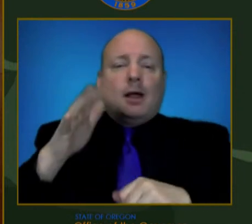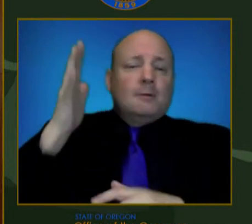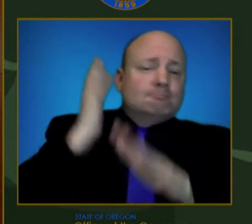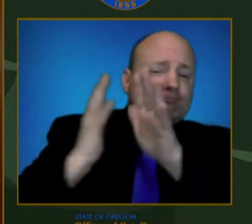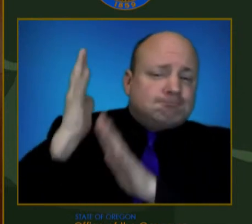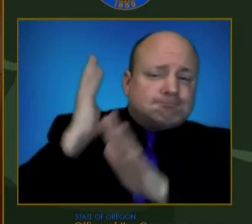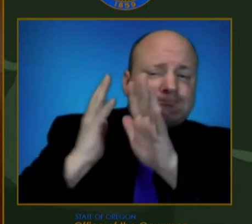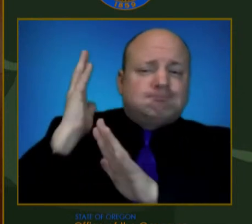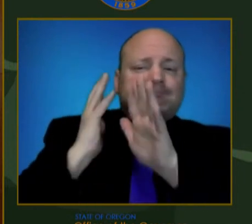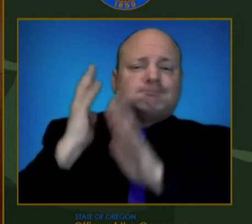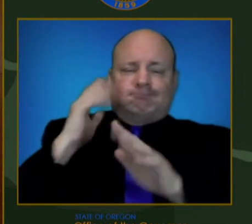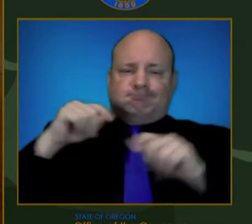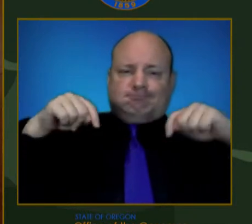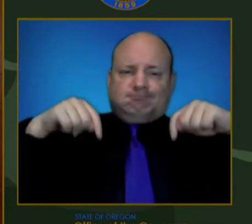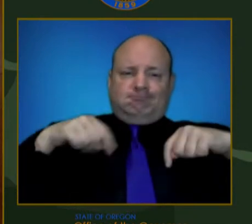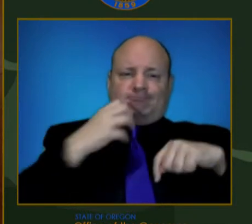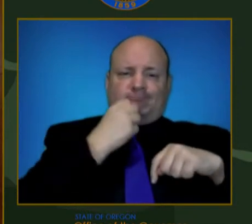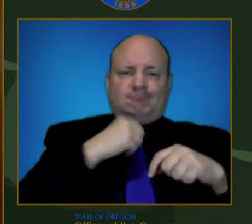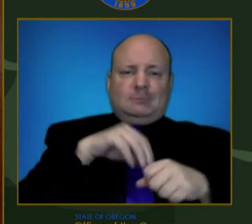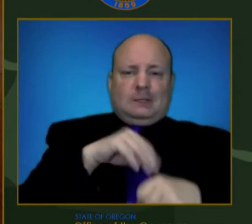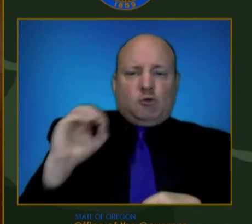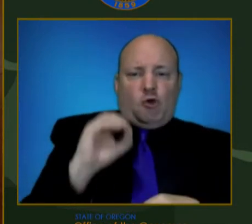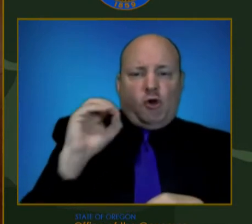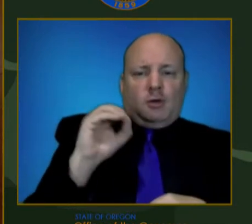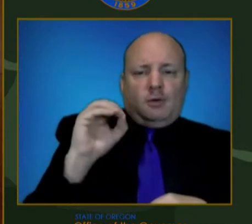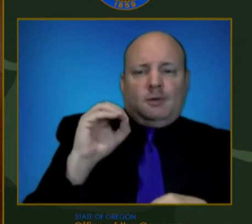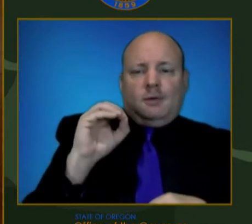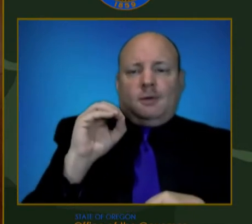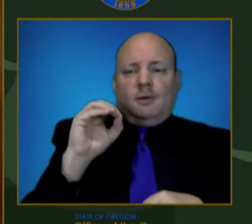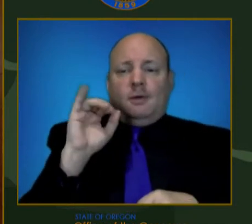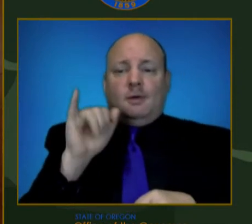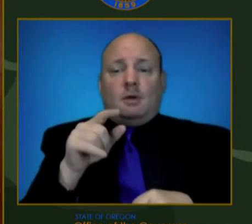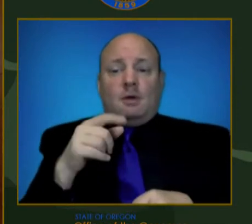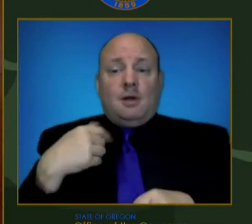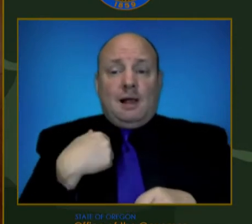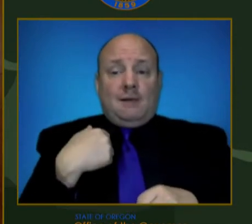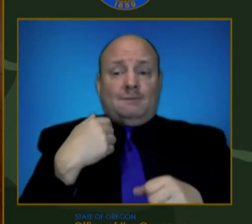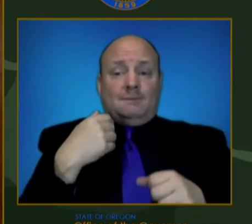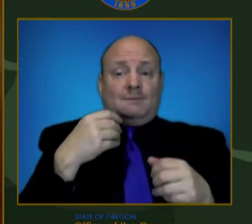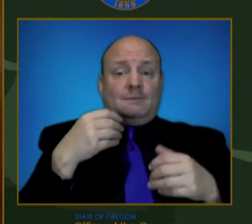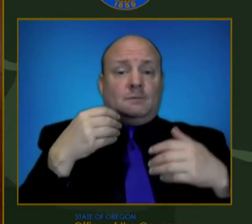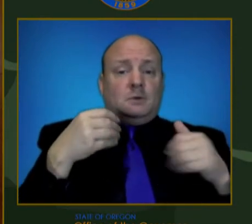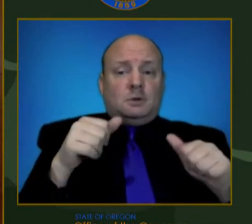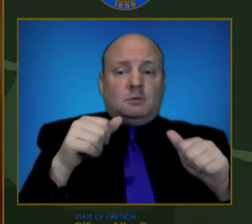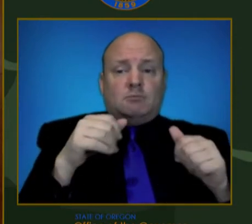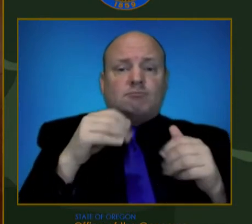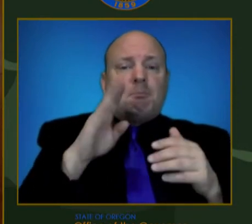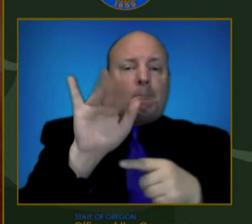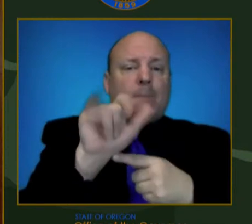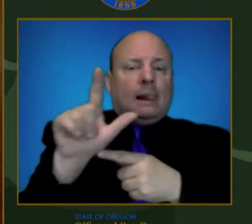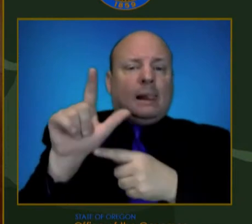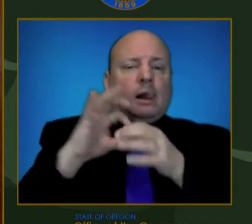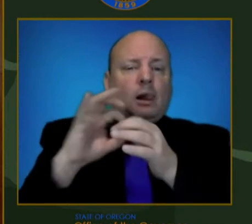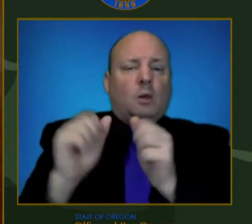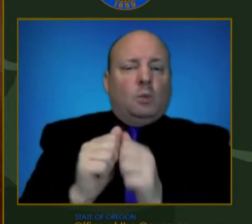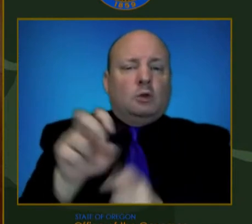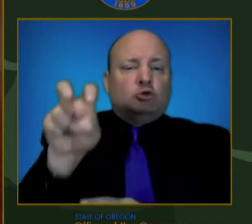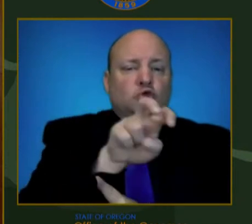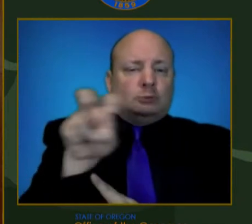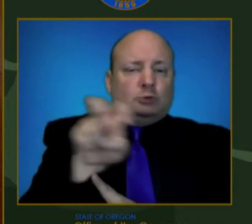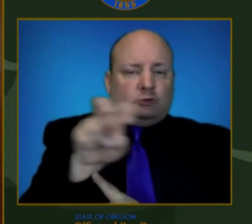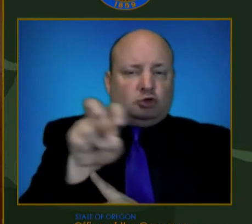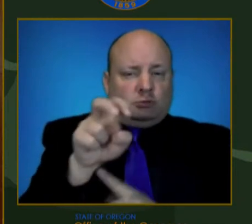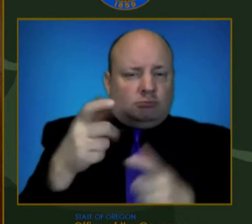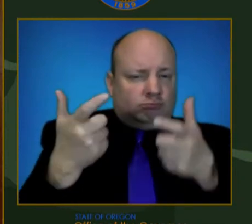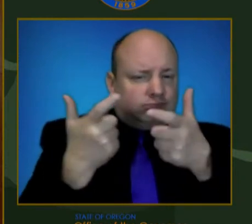We passed the nation's largest transportation package, making a 10-year investment in Oregon's